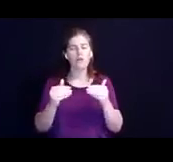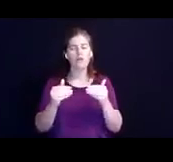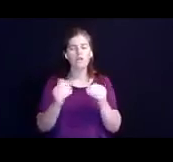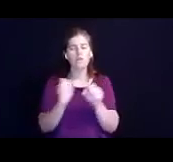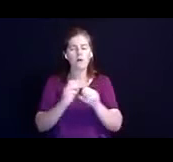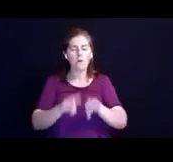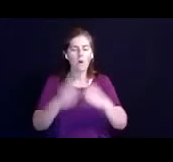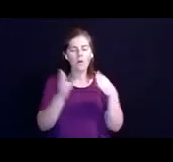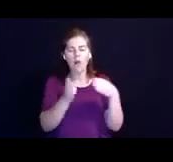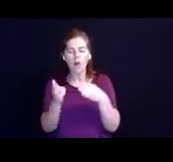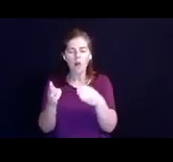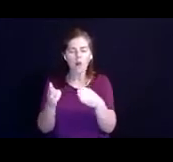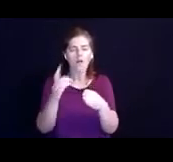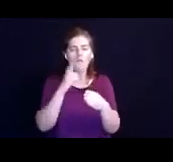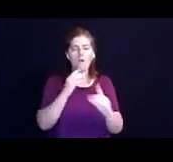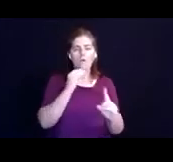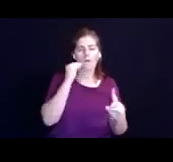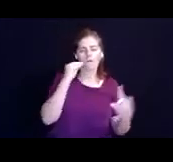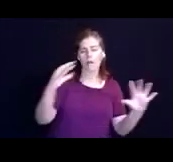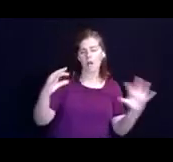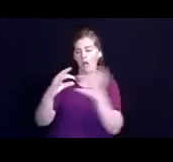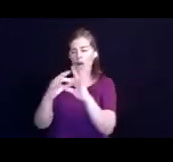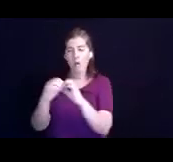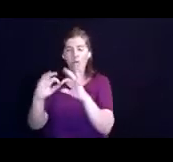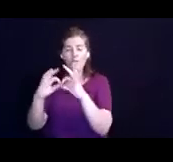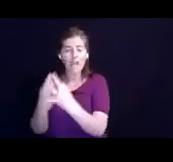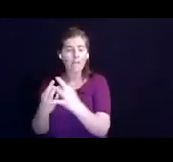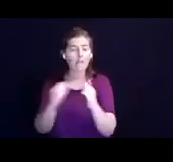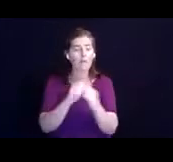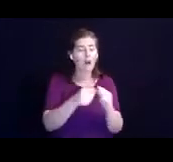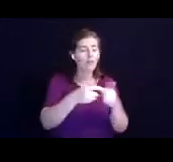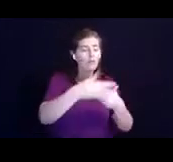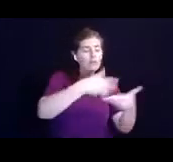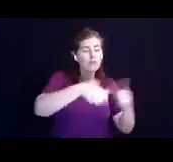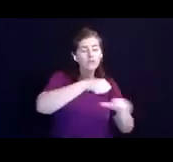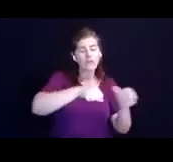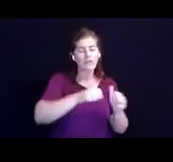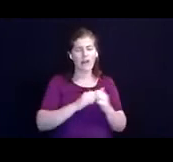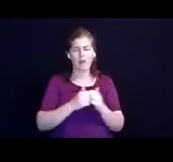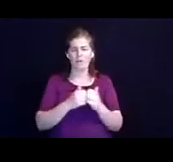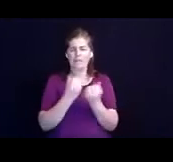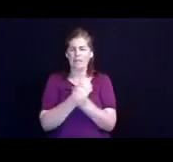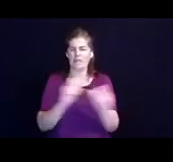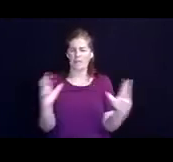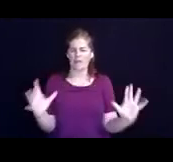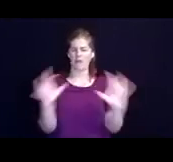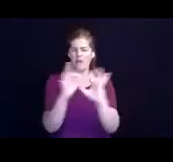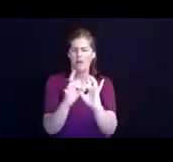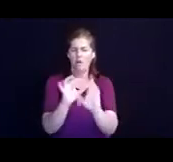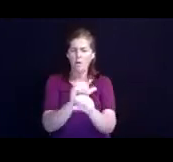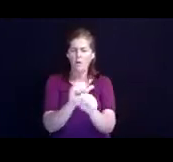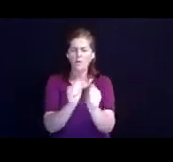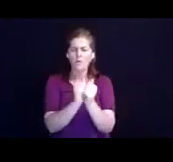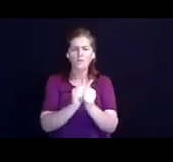for resident engagement with their families and with other residents and other staff. How do we do that safely? How do we work together to reduce